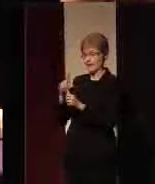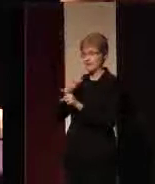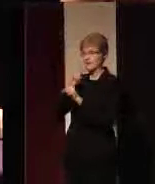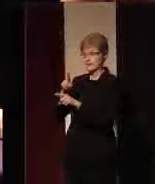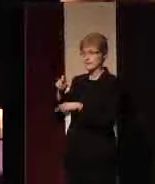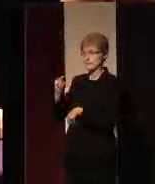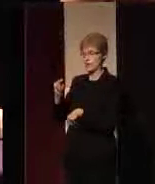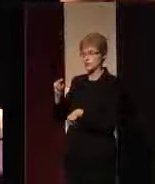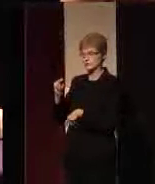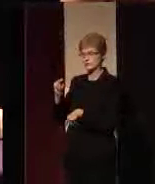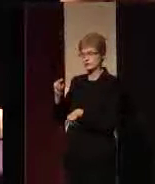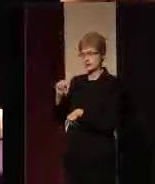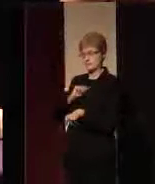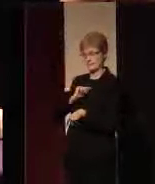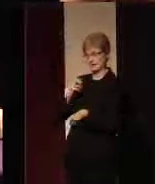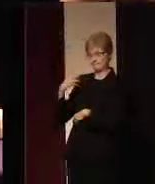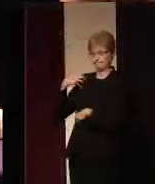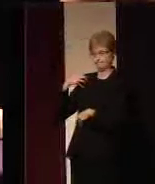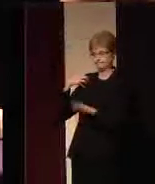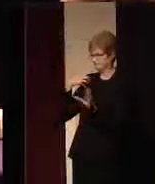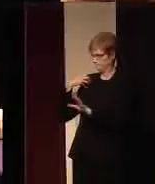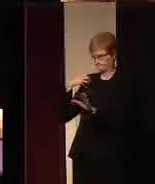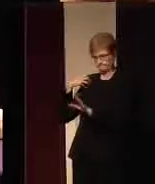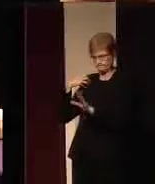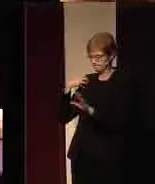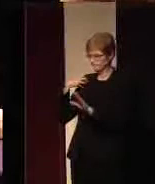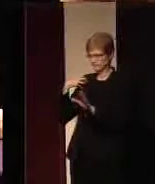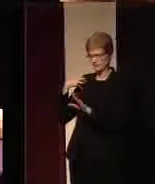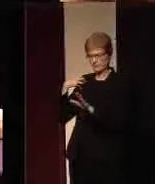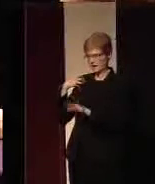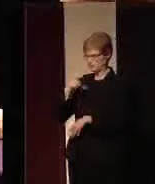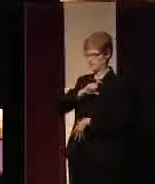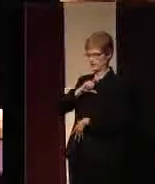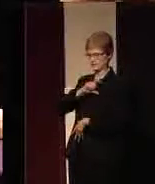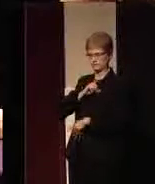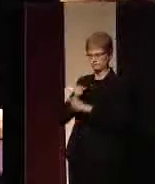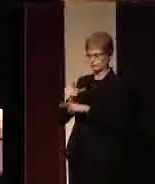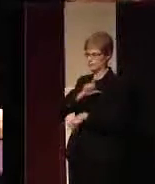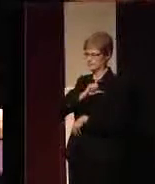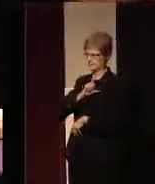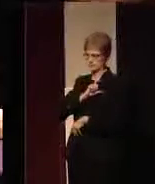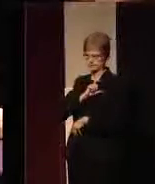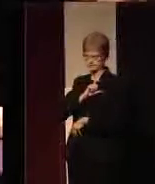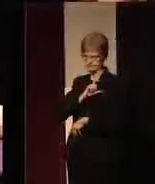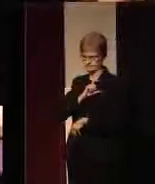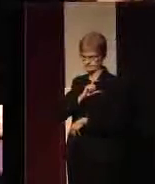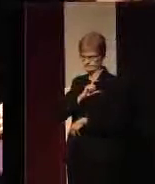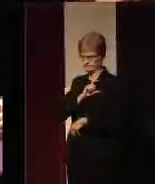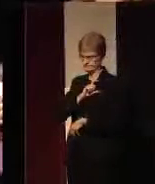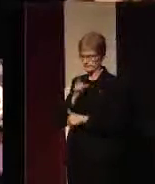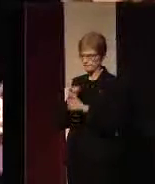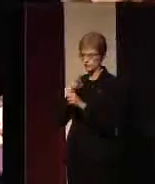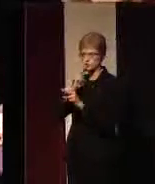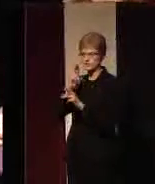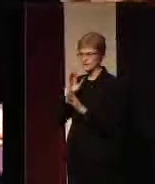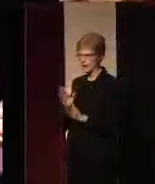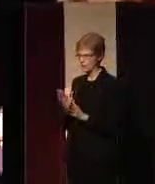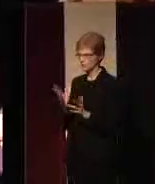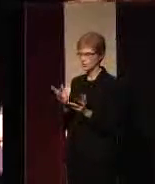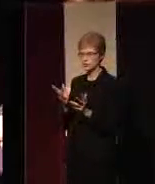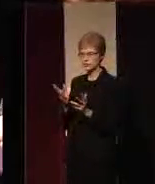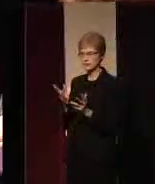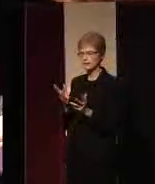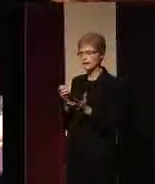as a decision maker. I want to make that clear. I was simply a first responder. I was a first responder there to